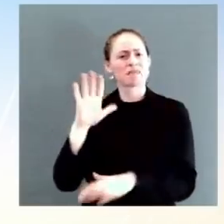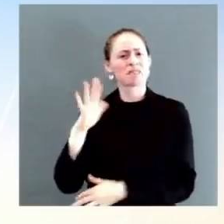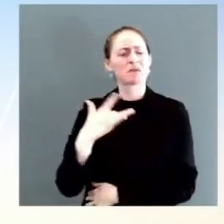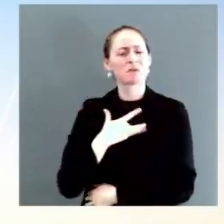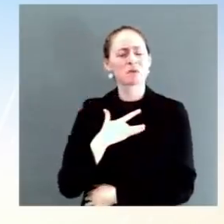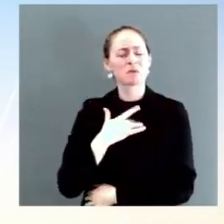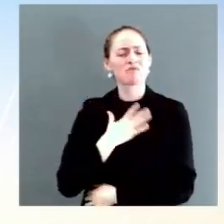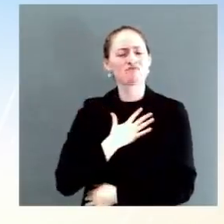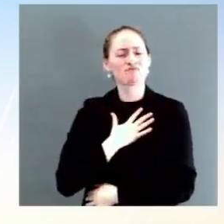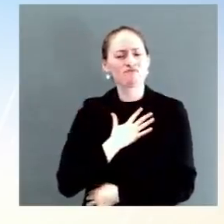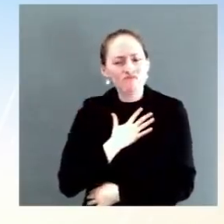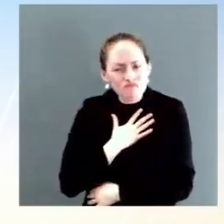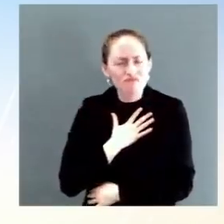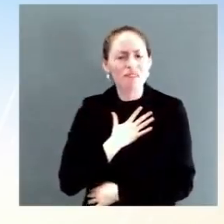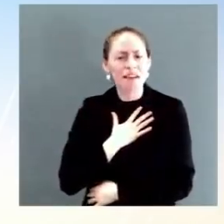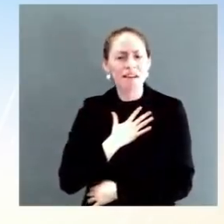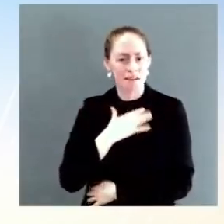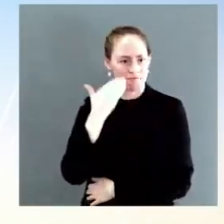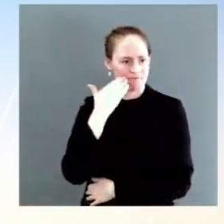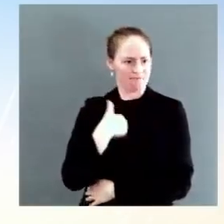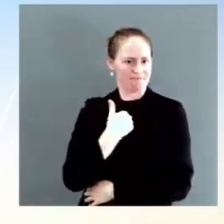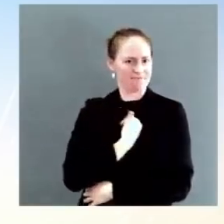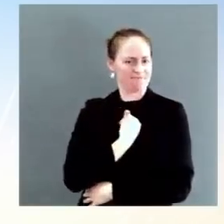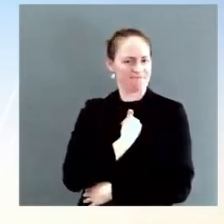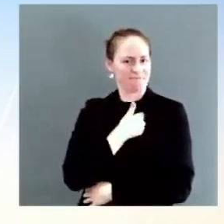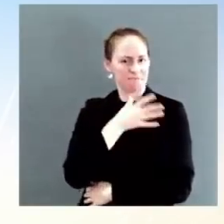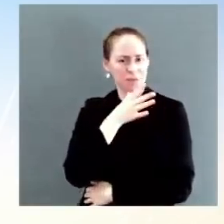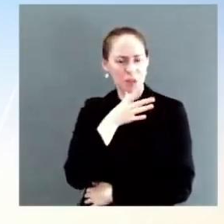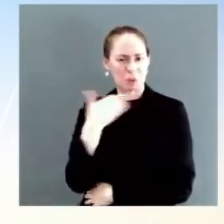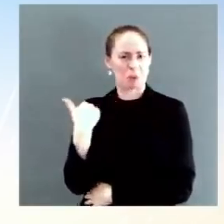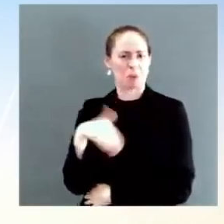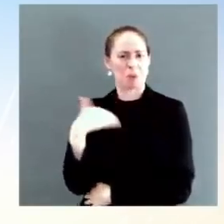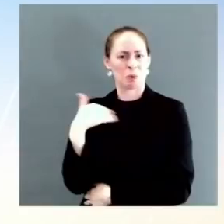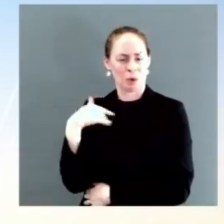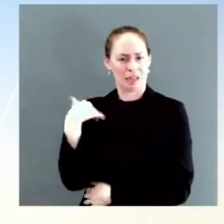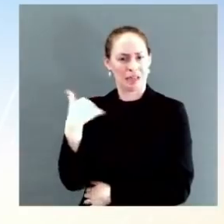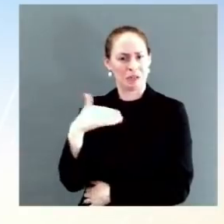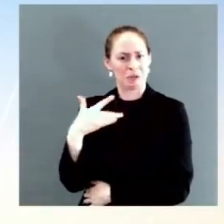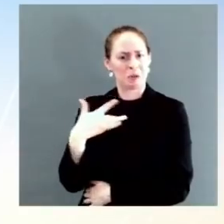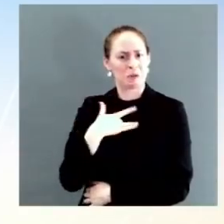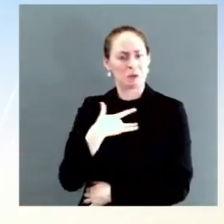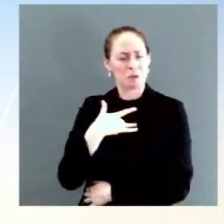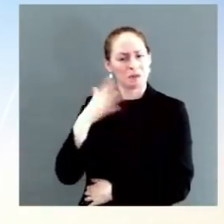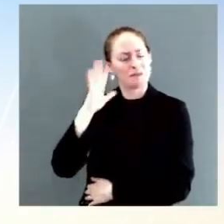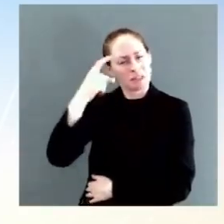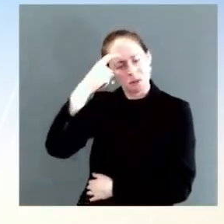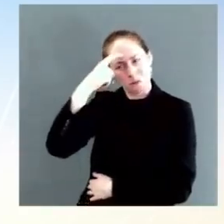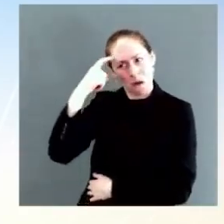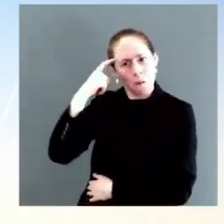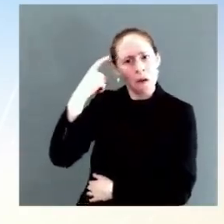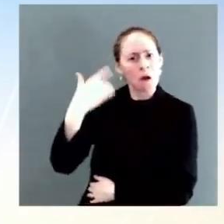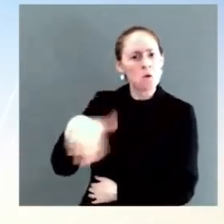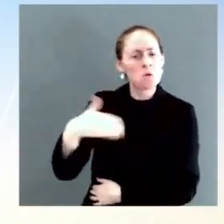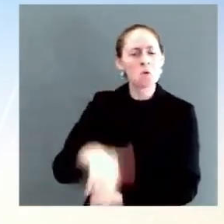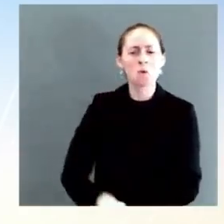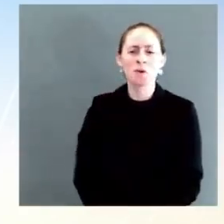coverage, and it really just sticks with you. So go ahead. Thank you, Jen. Was President Biden made aware that in the